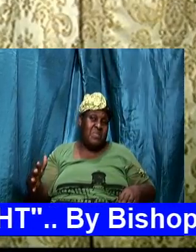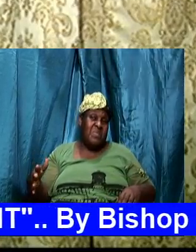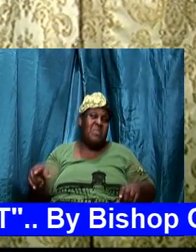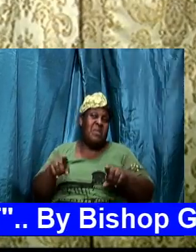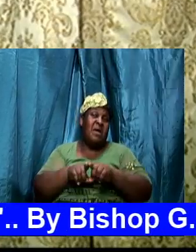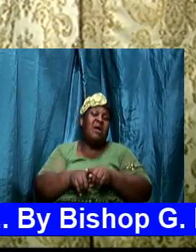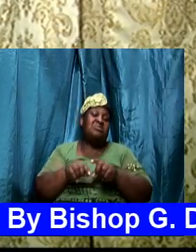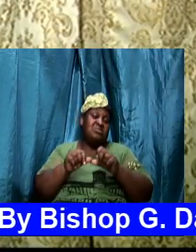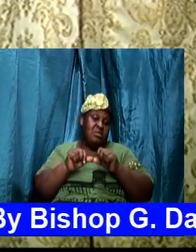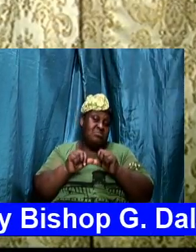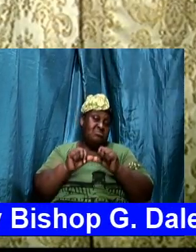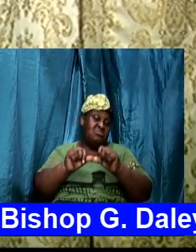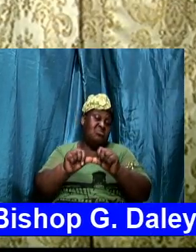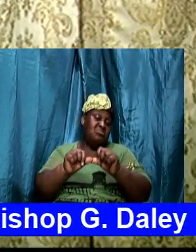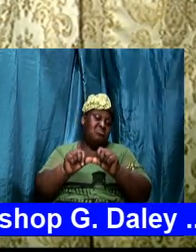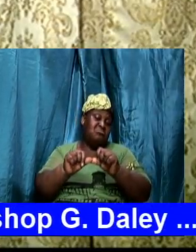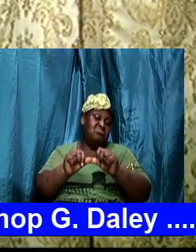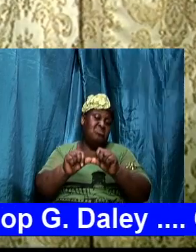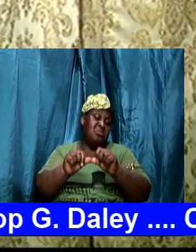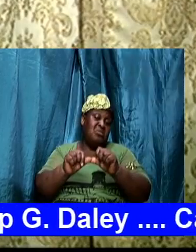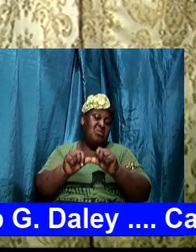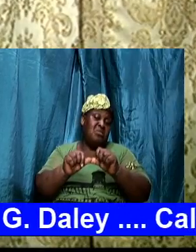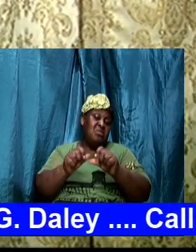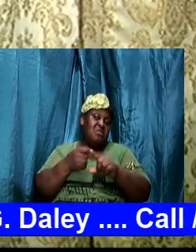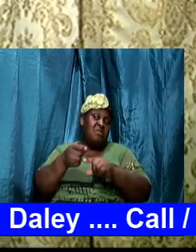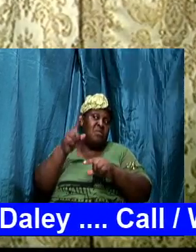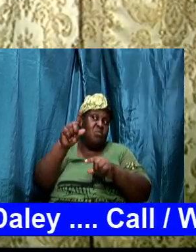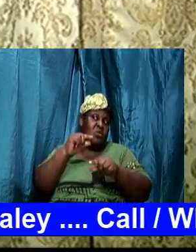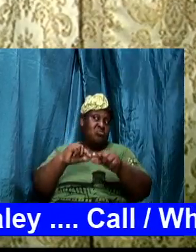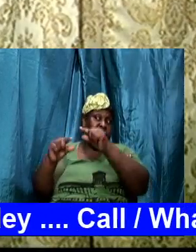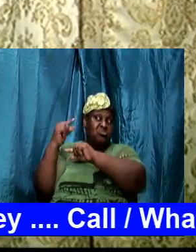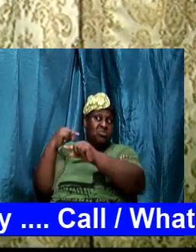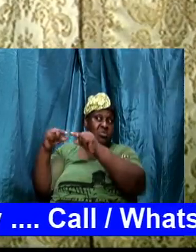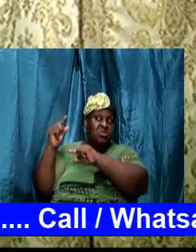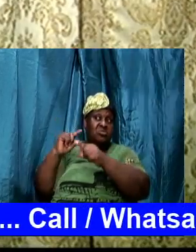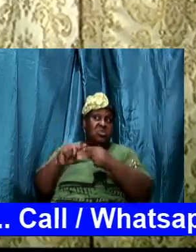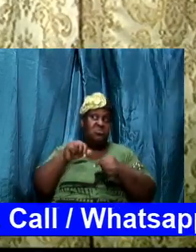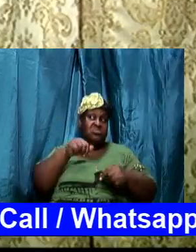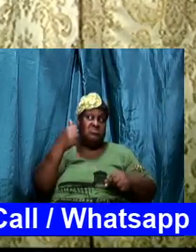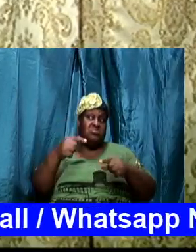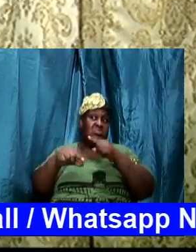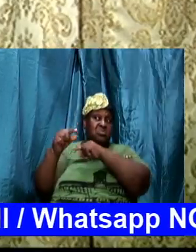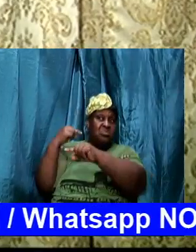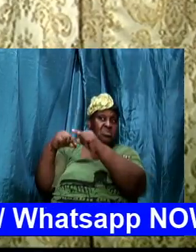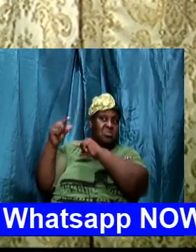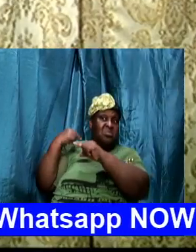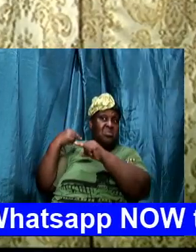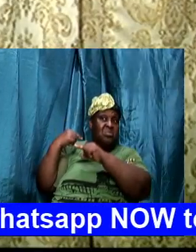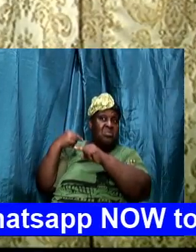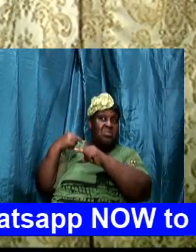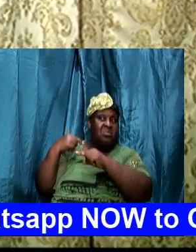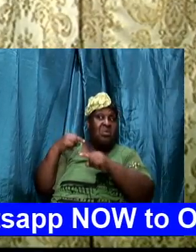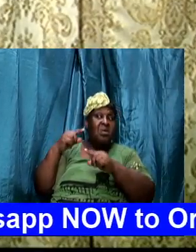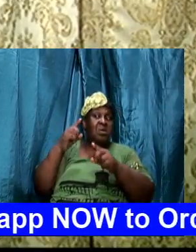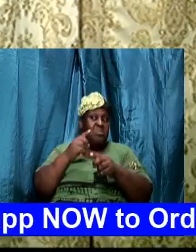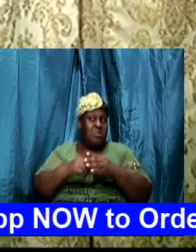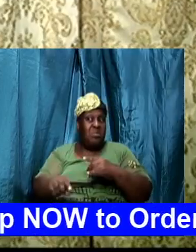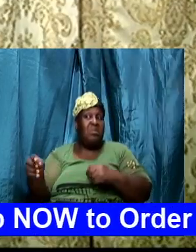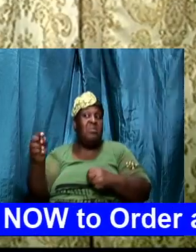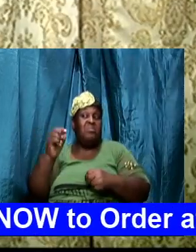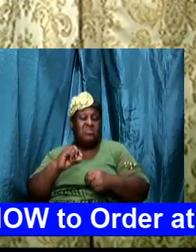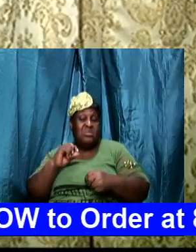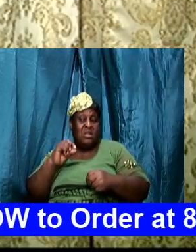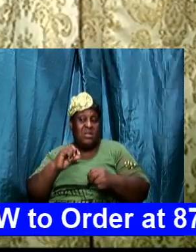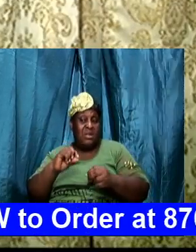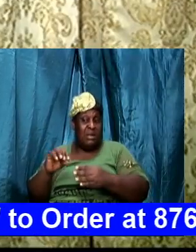it goes from generation to generation, a little bit of embellishment here, a little bit is left off there. And by the time